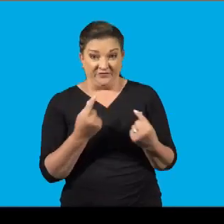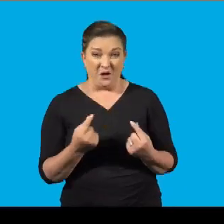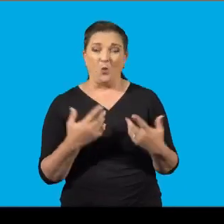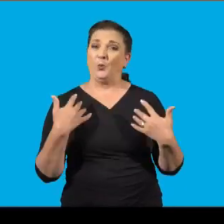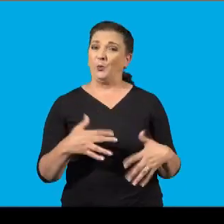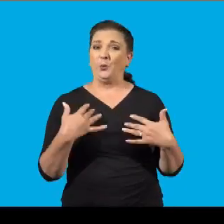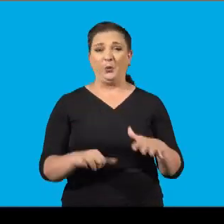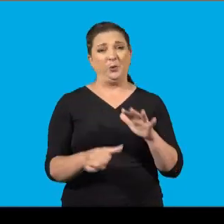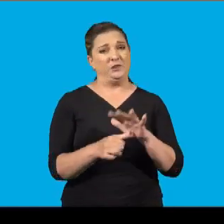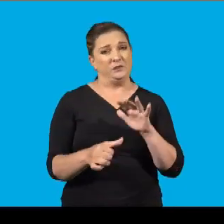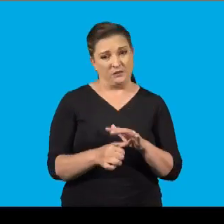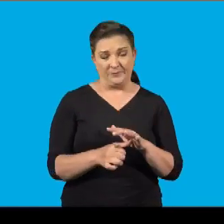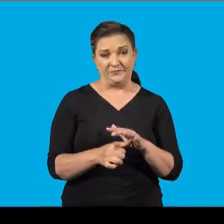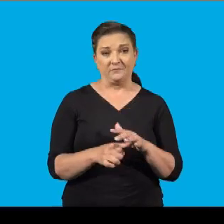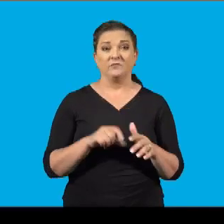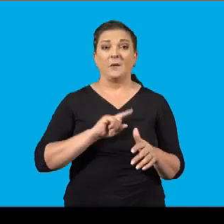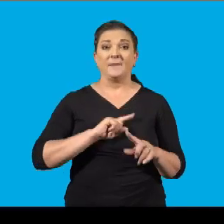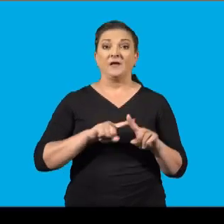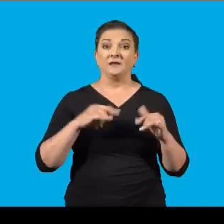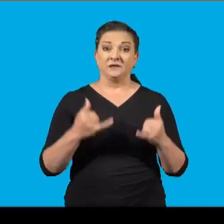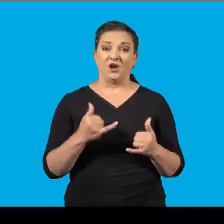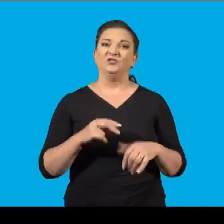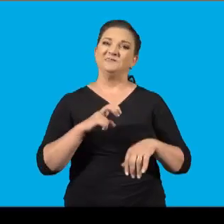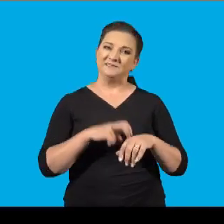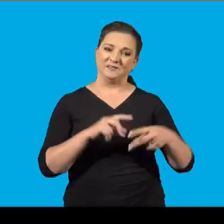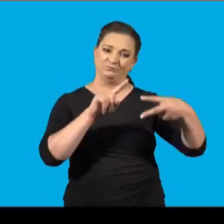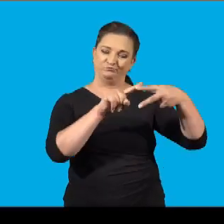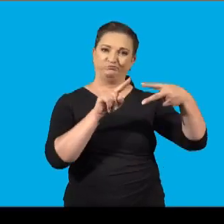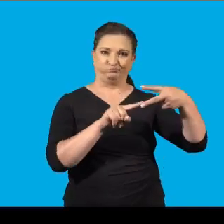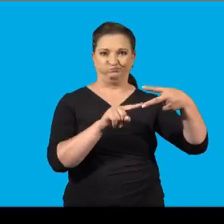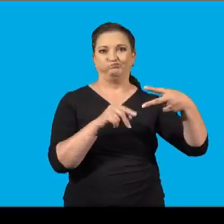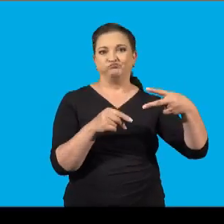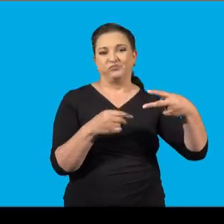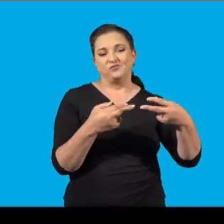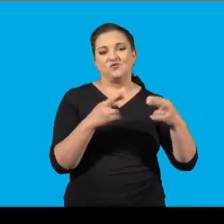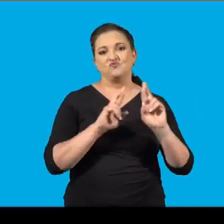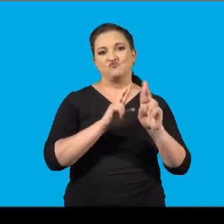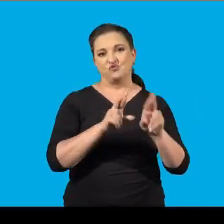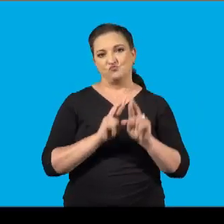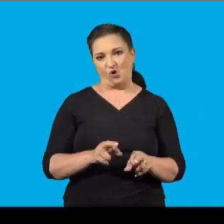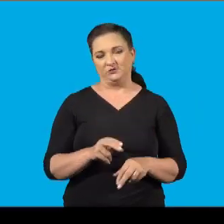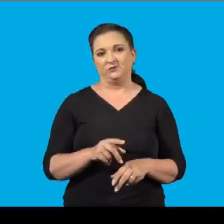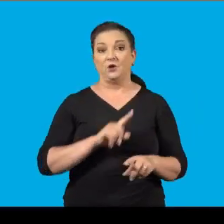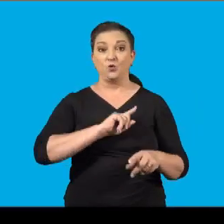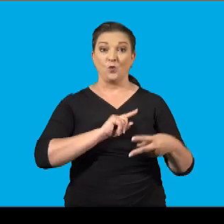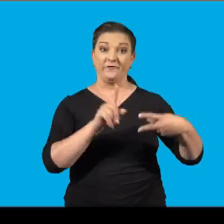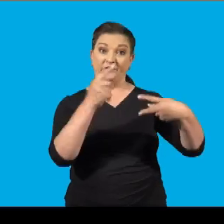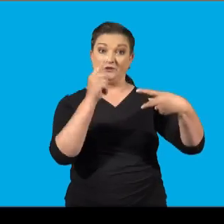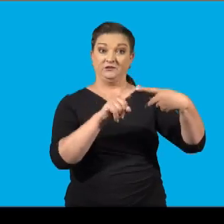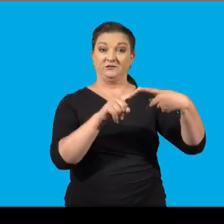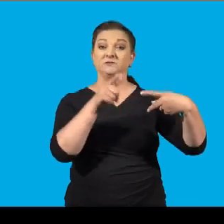also very important. It comes in both these possible responses. The first response says human